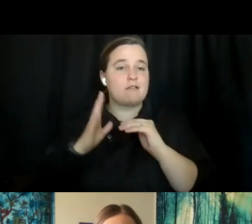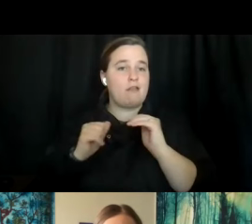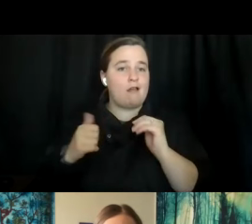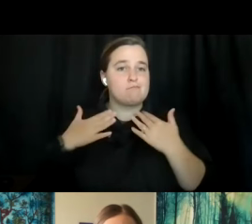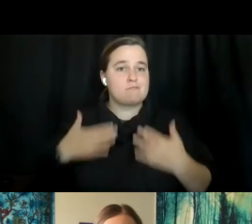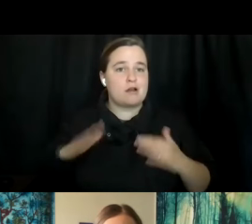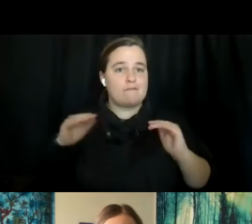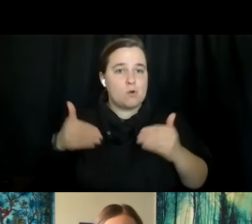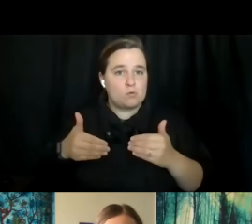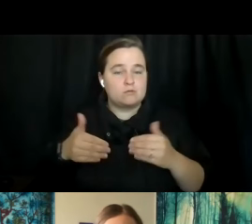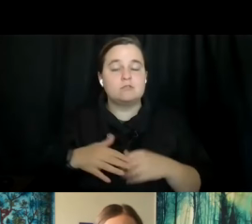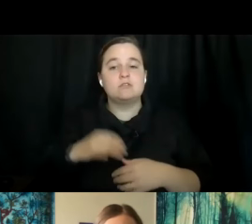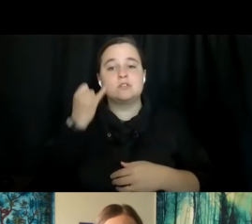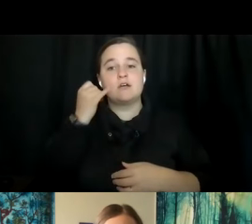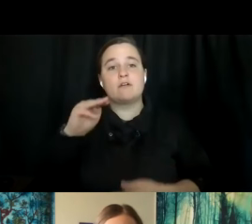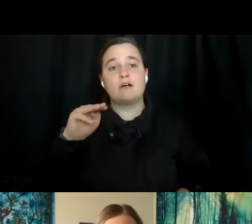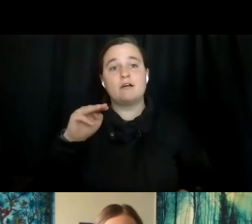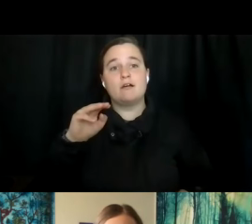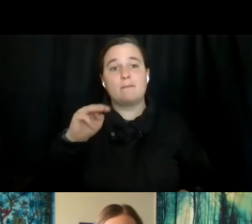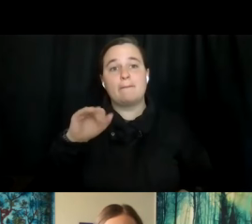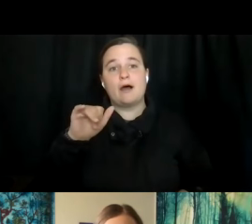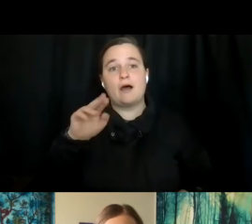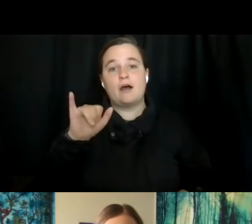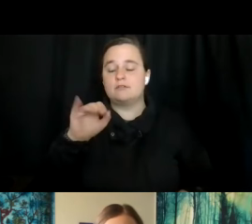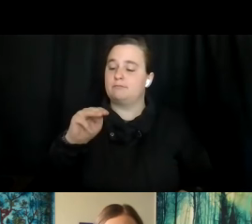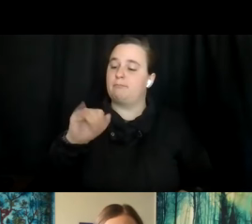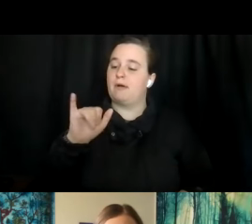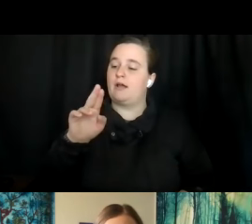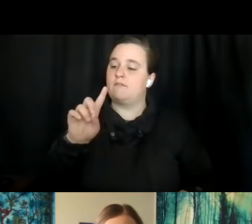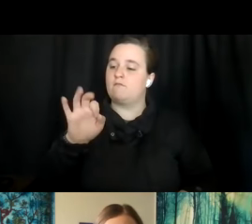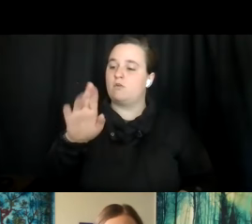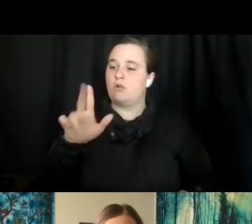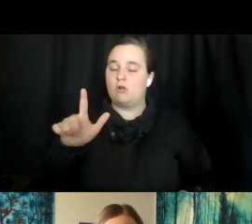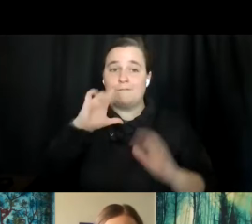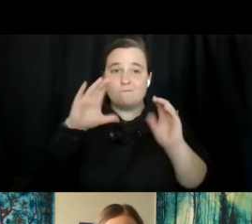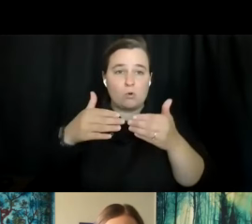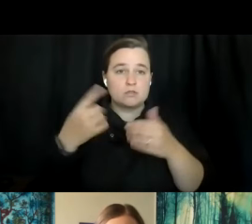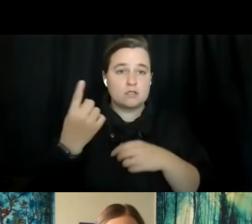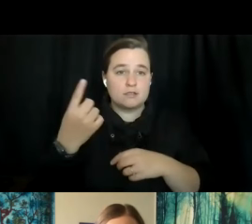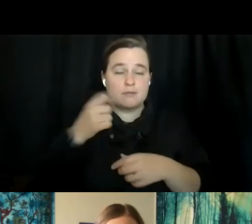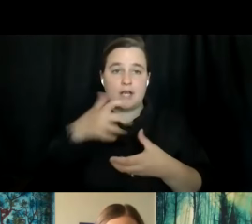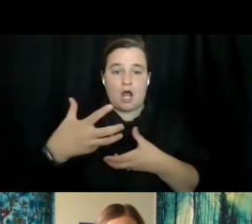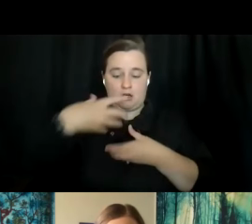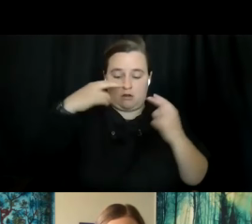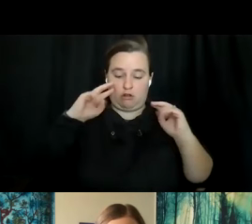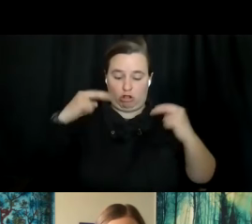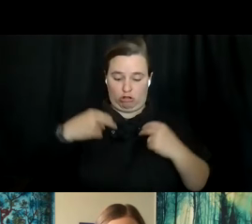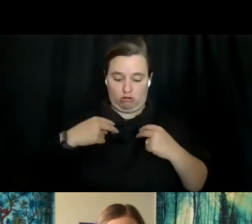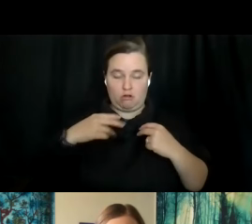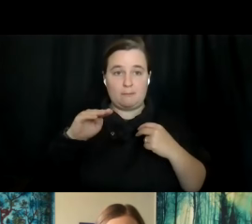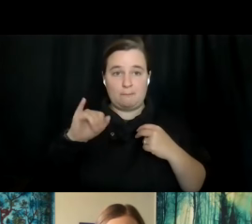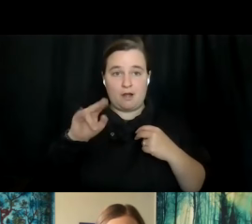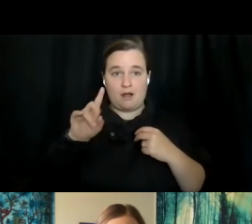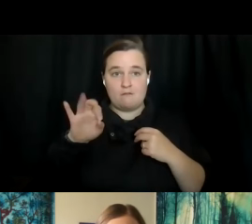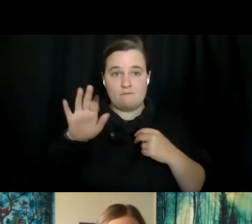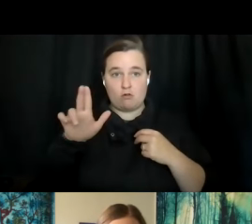if you're being mindful, like focusing on something and not being internally mindful what's going on in your body in